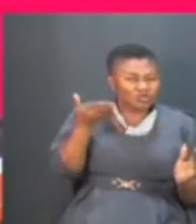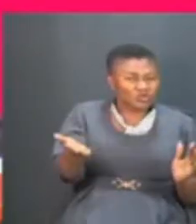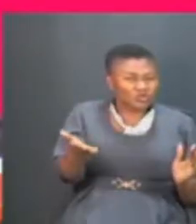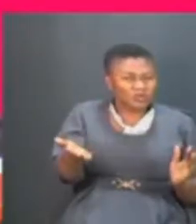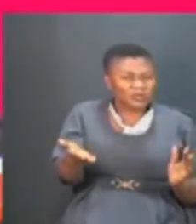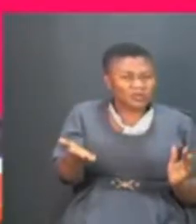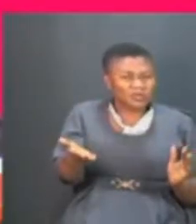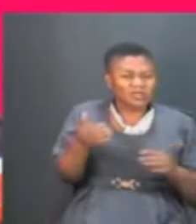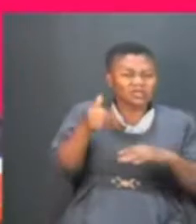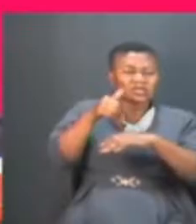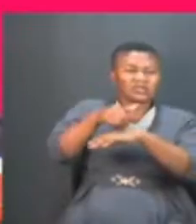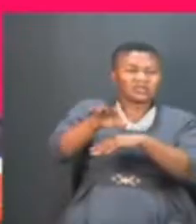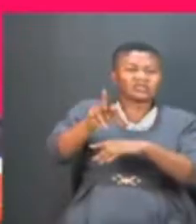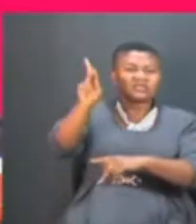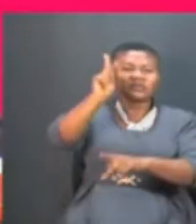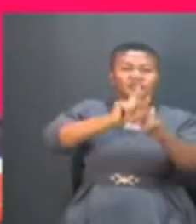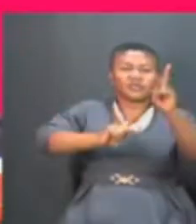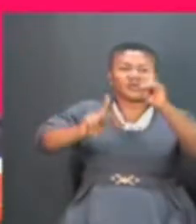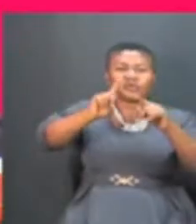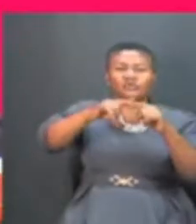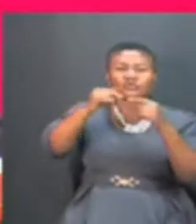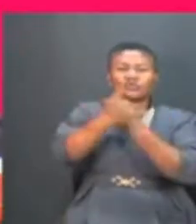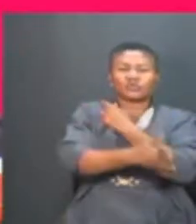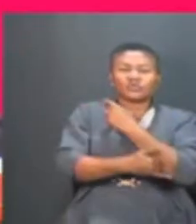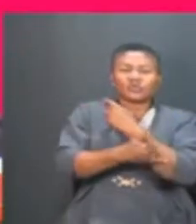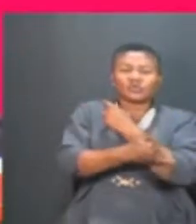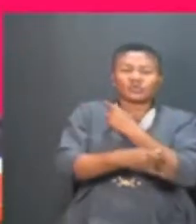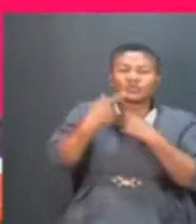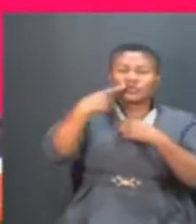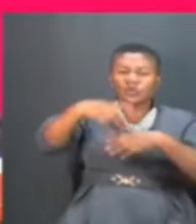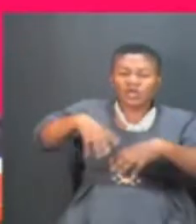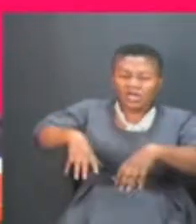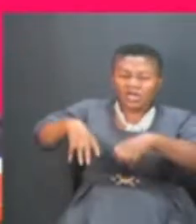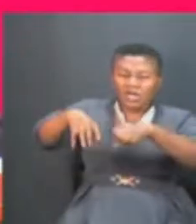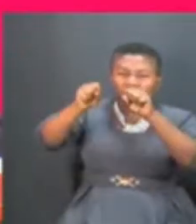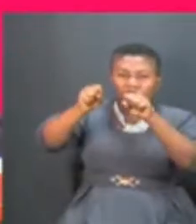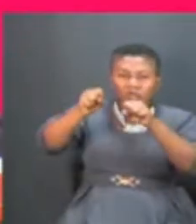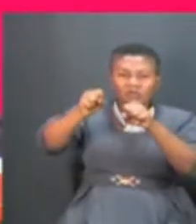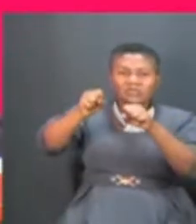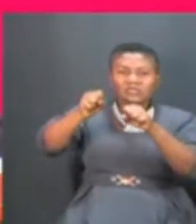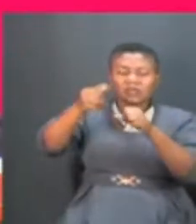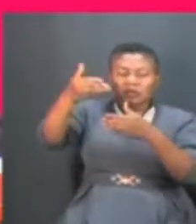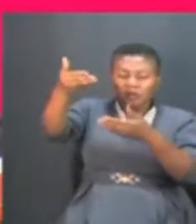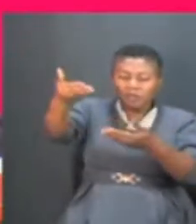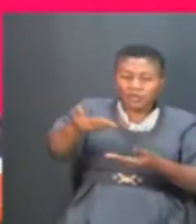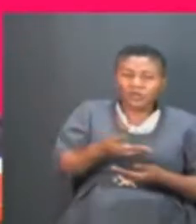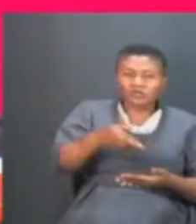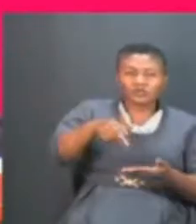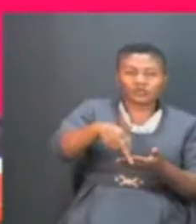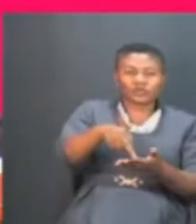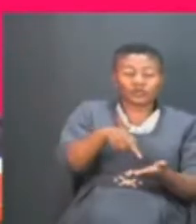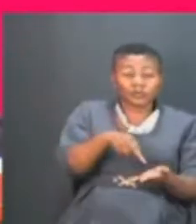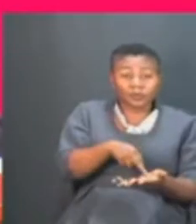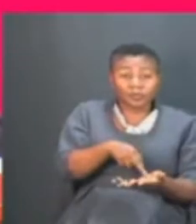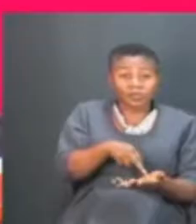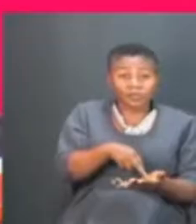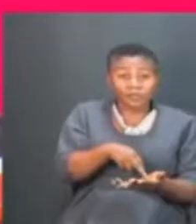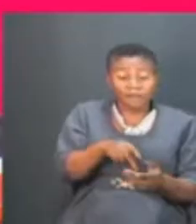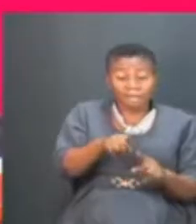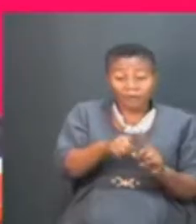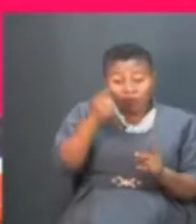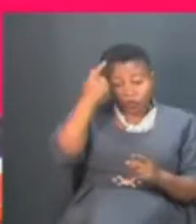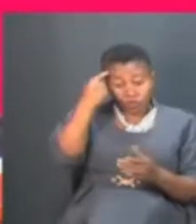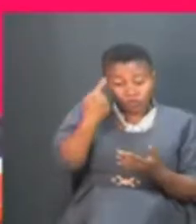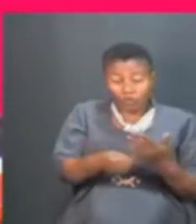countries who are adopting it. They came back with their reports, and actually, because of what is